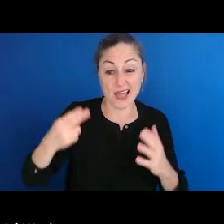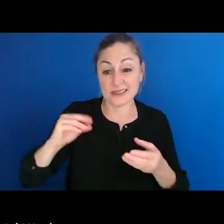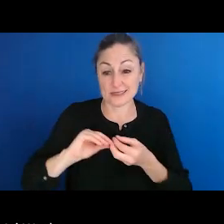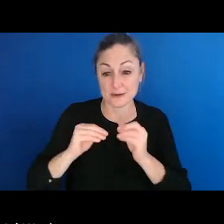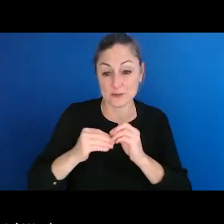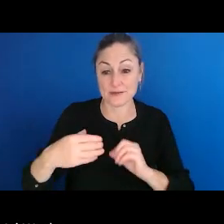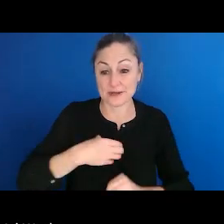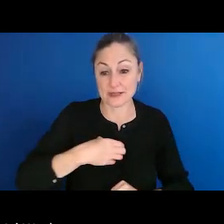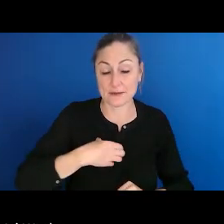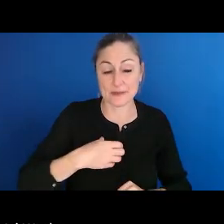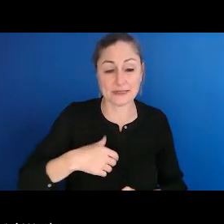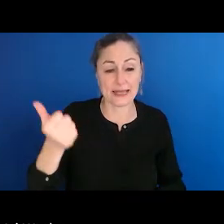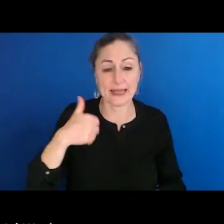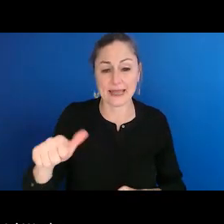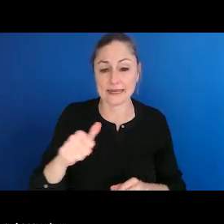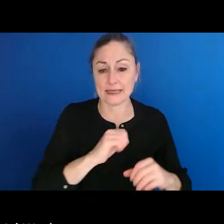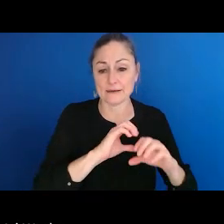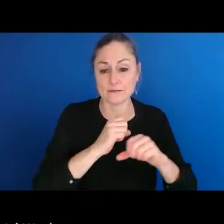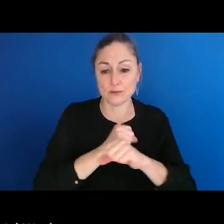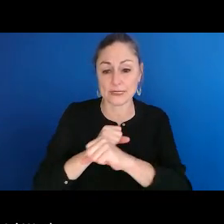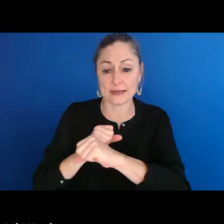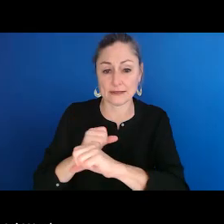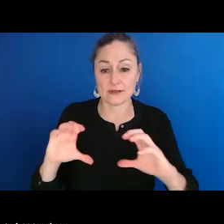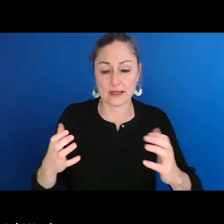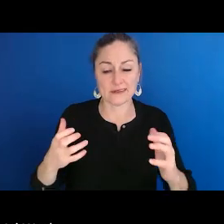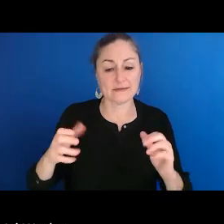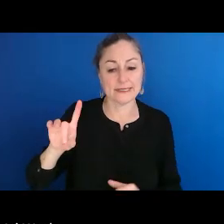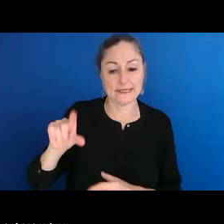any protected class.